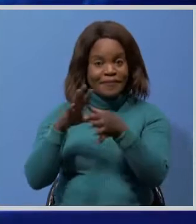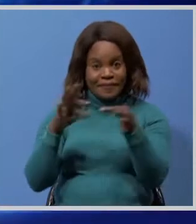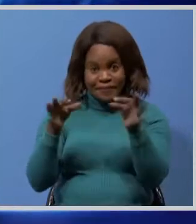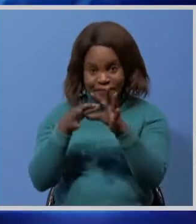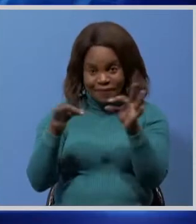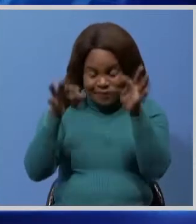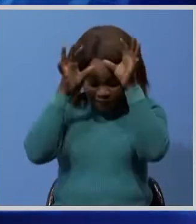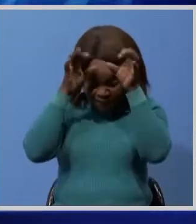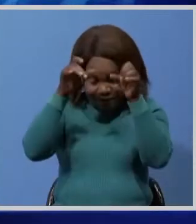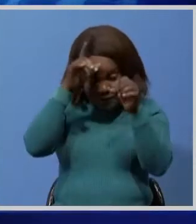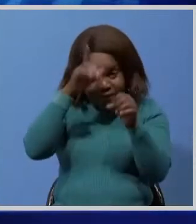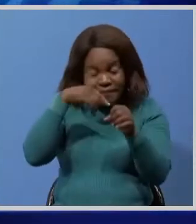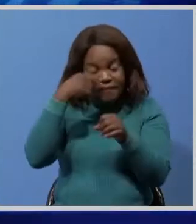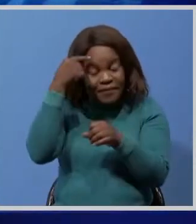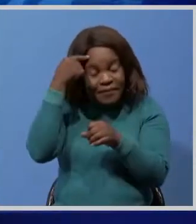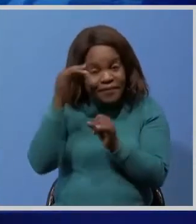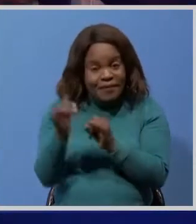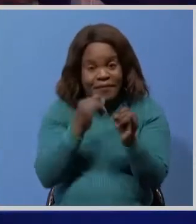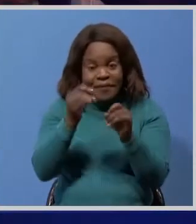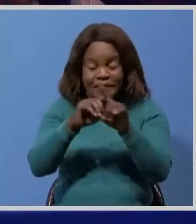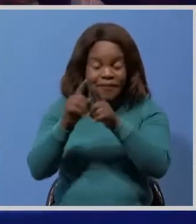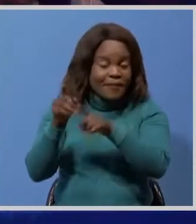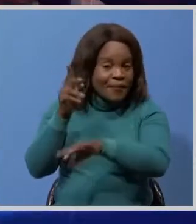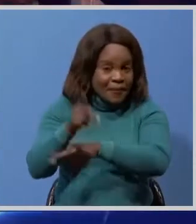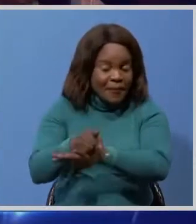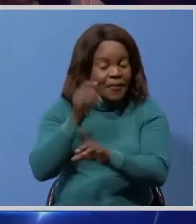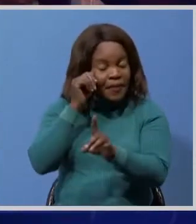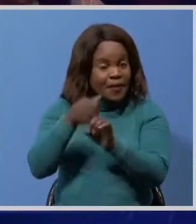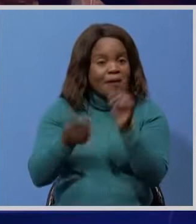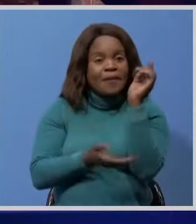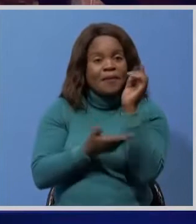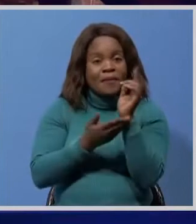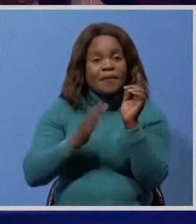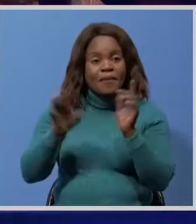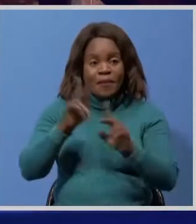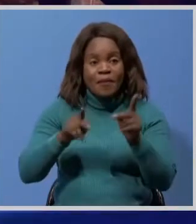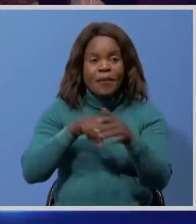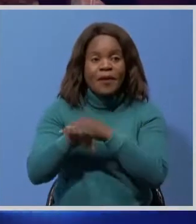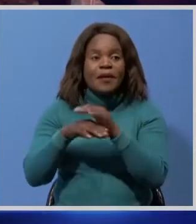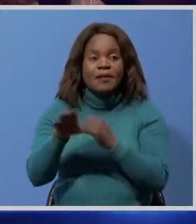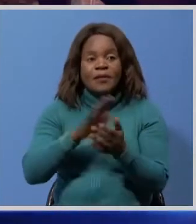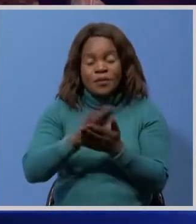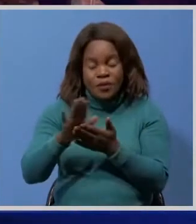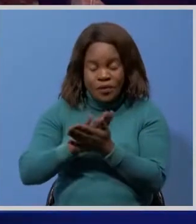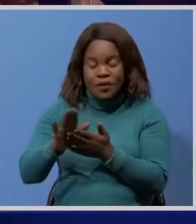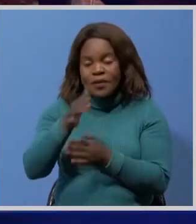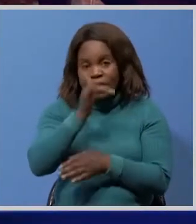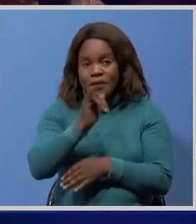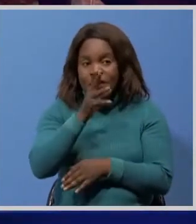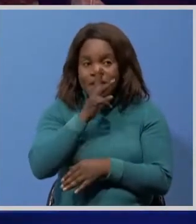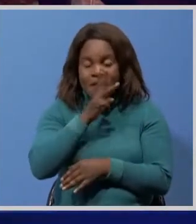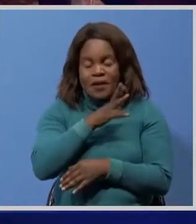President Edgar Lungu says government is implementing various projects aimed at improving people's access to clean drinking water and